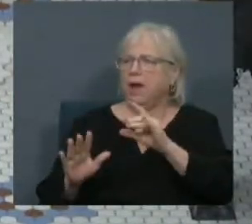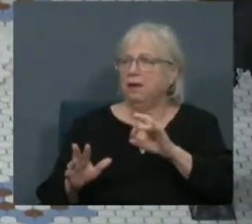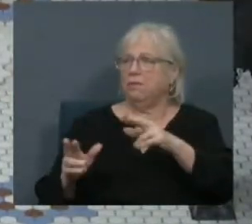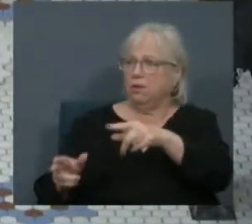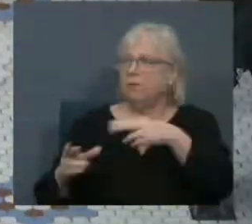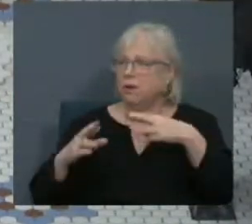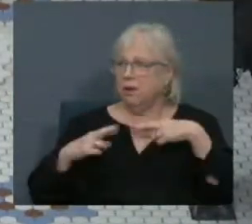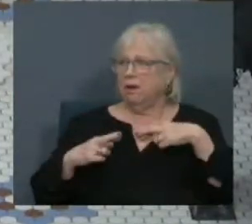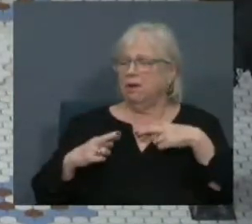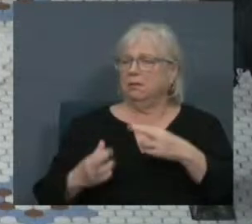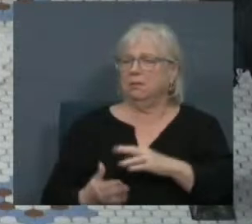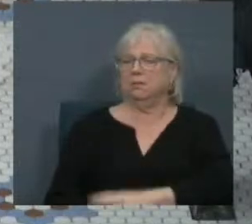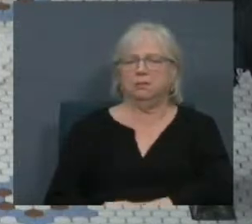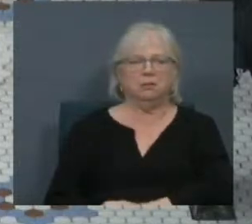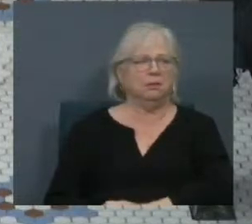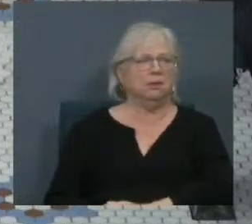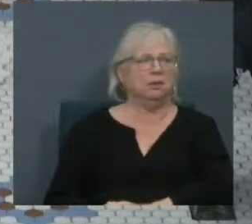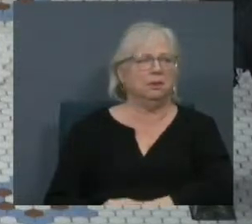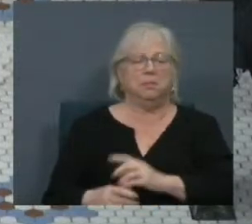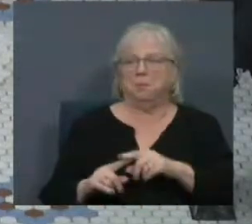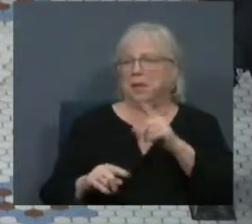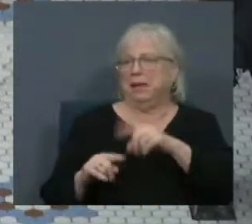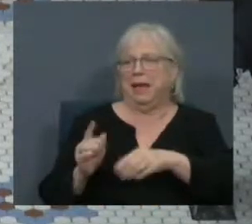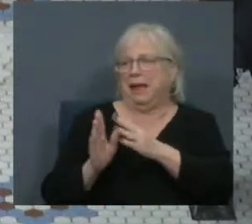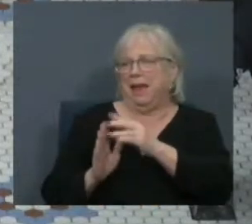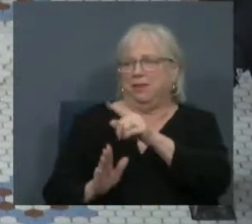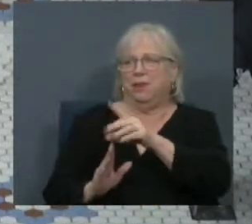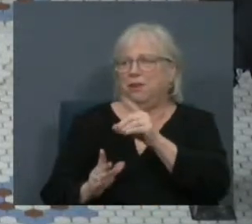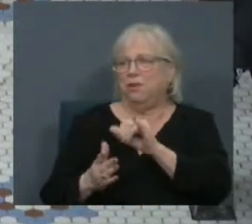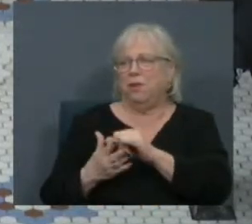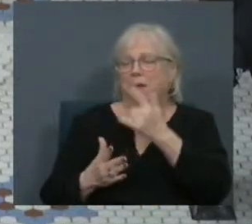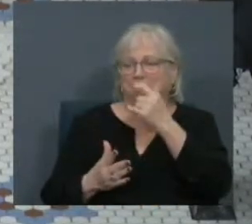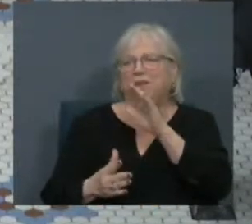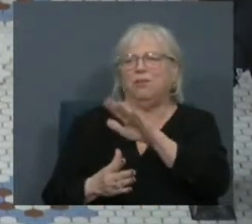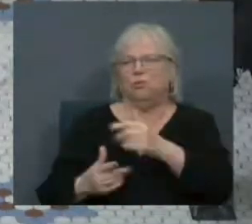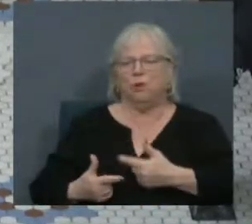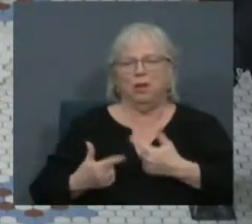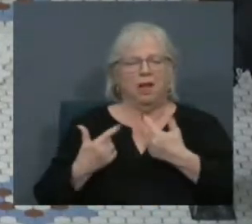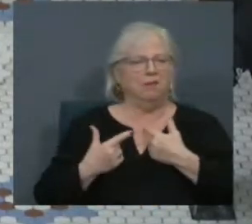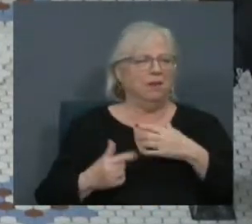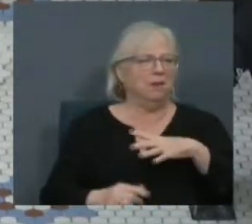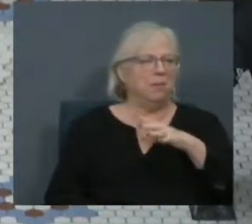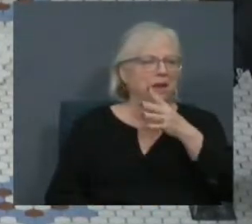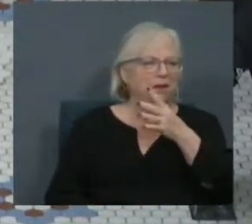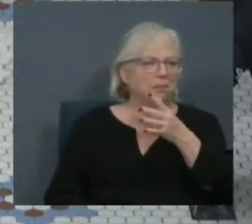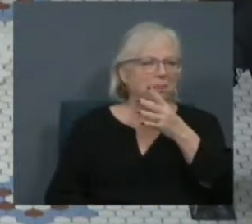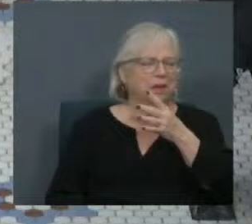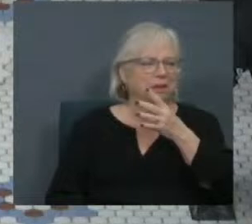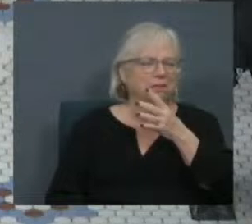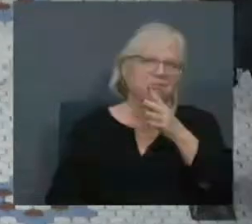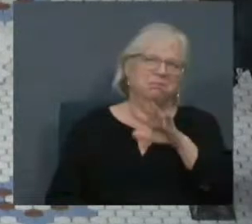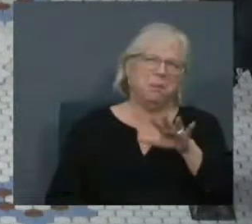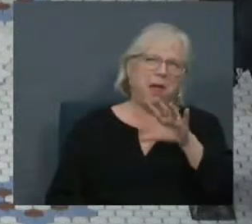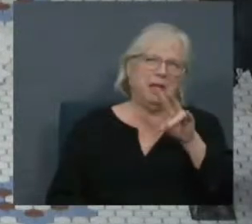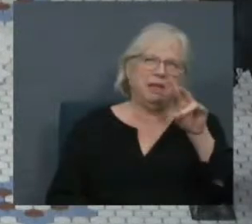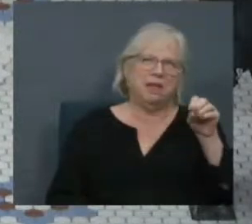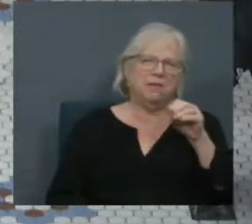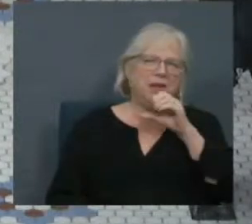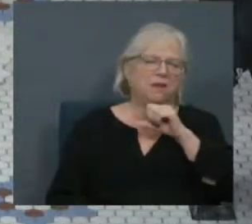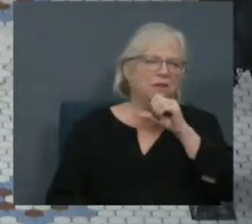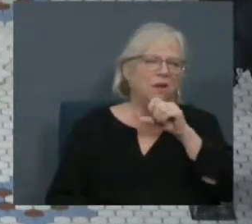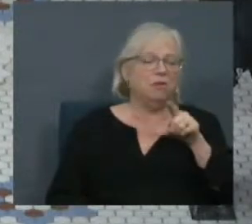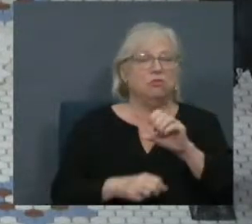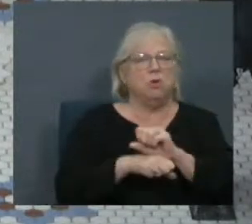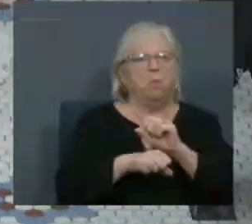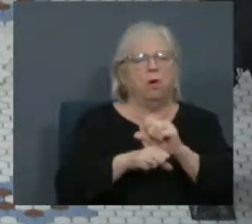retire. But I can't ask you to do that because it's your life. My own mother, she's about 70 years old. She